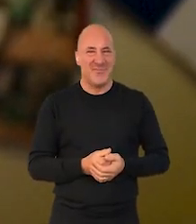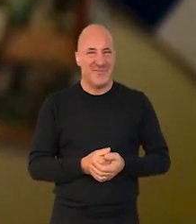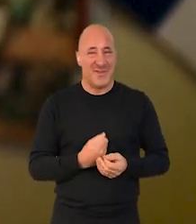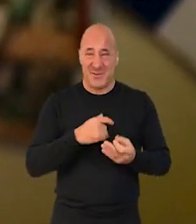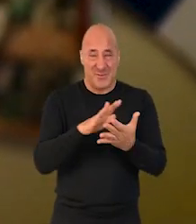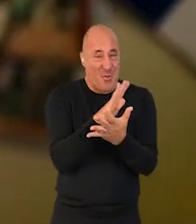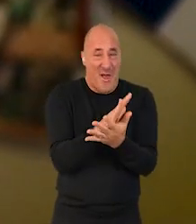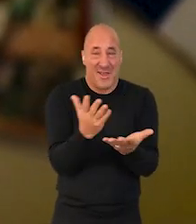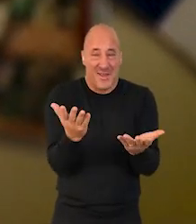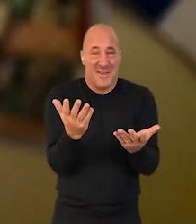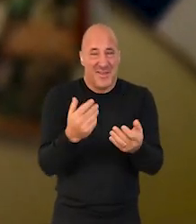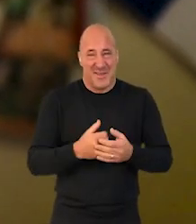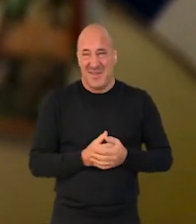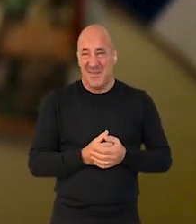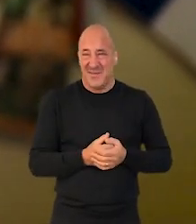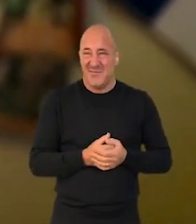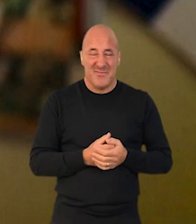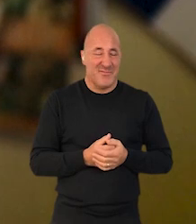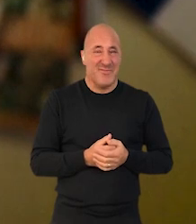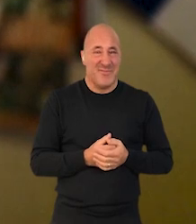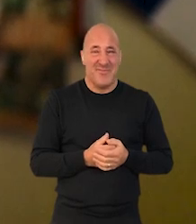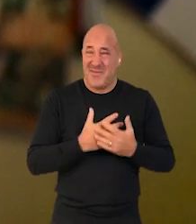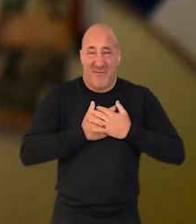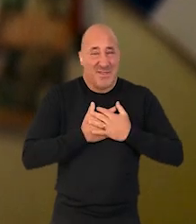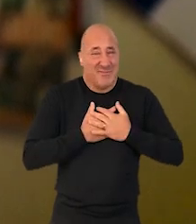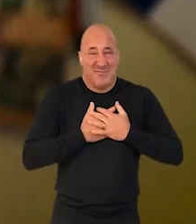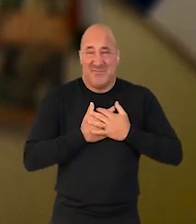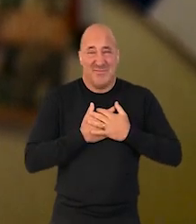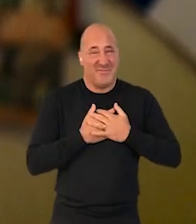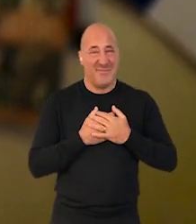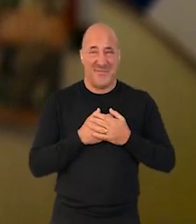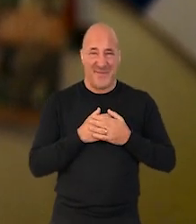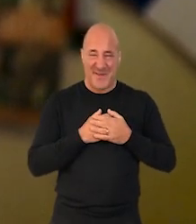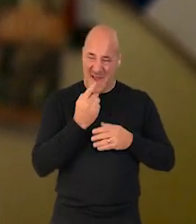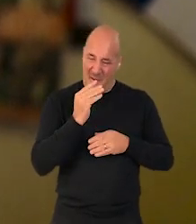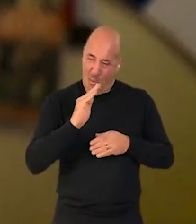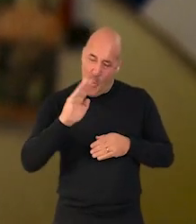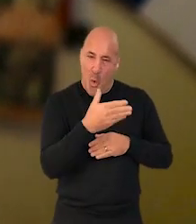I enjoy it. And so yeah, I really loved it. I love